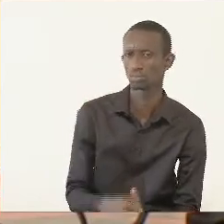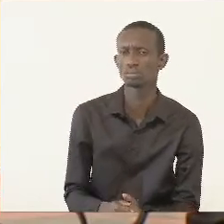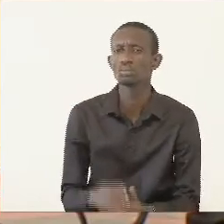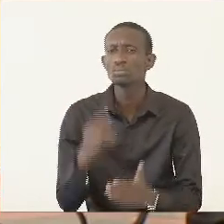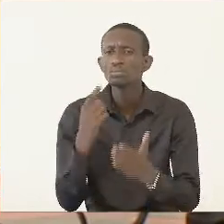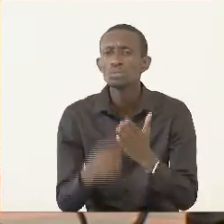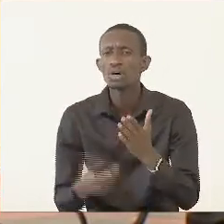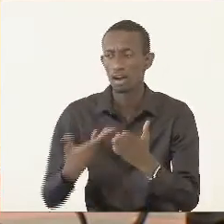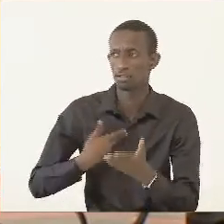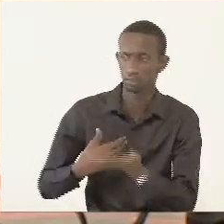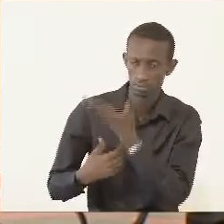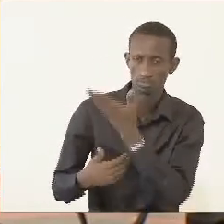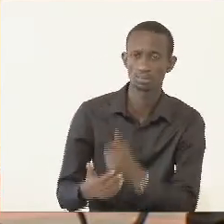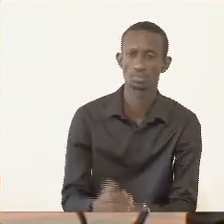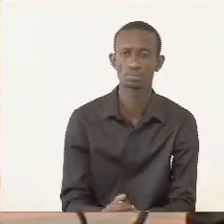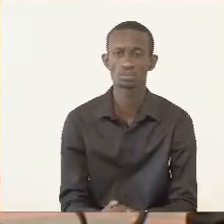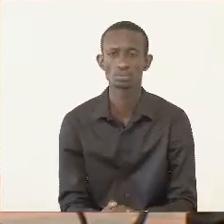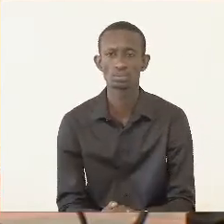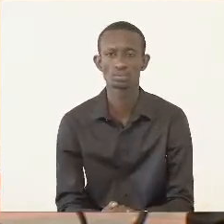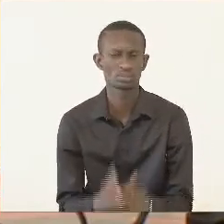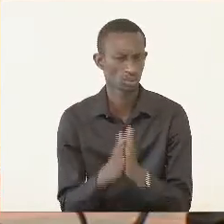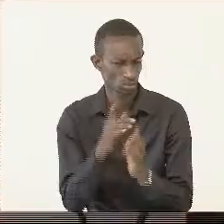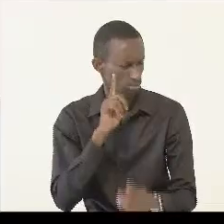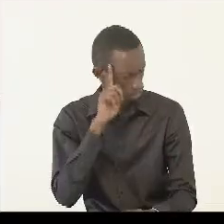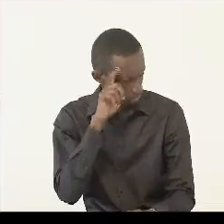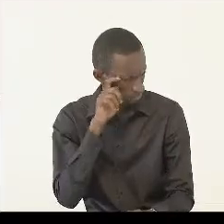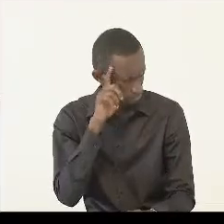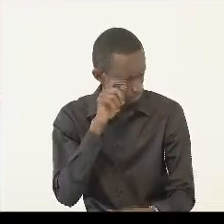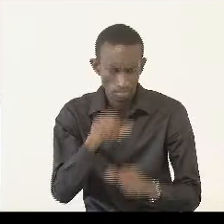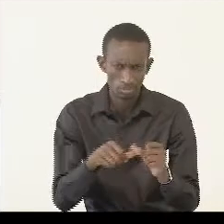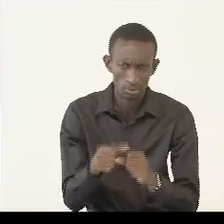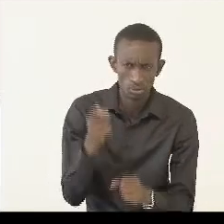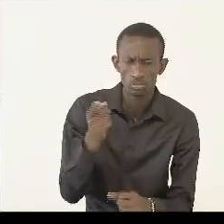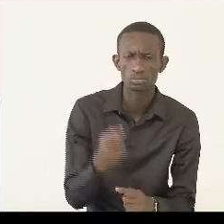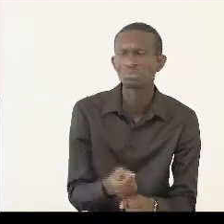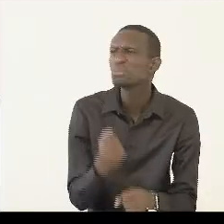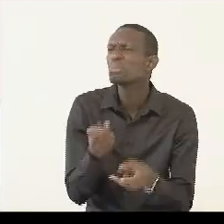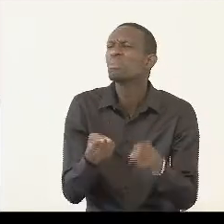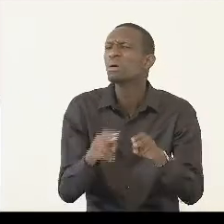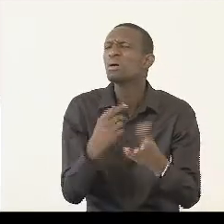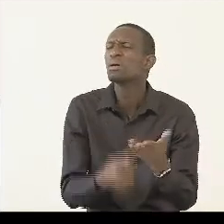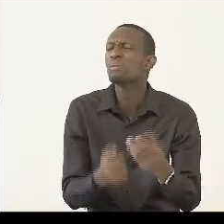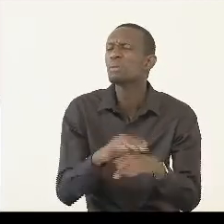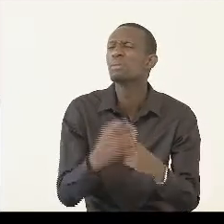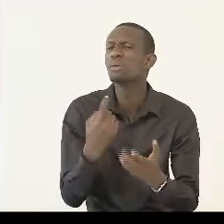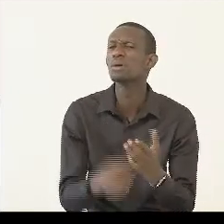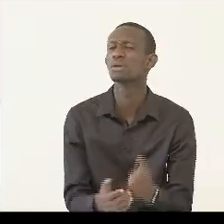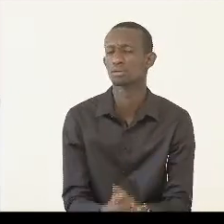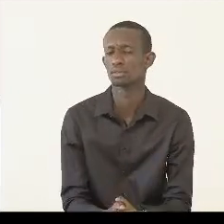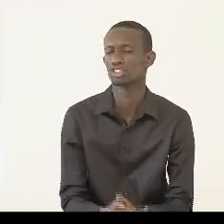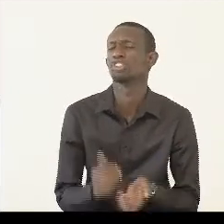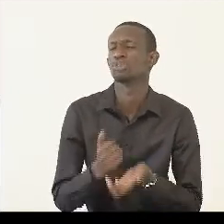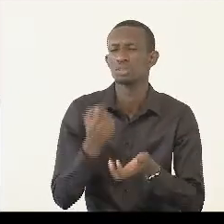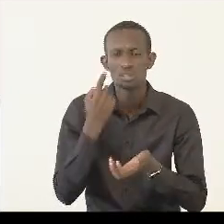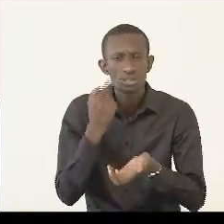we just have here and think about what I actually meant to be able to give you the